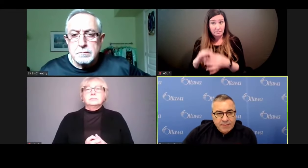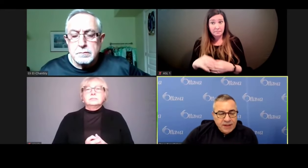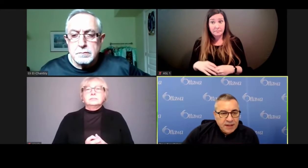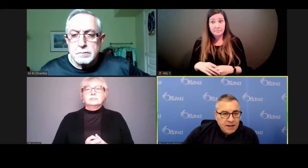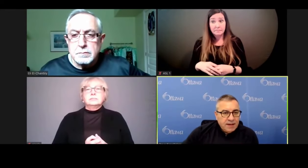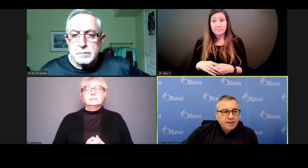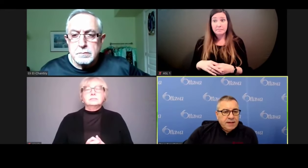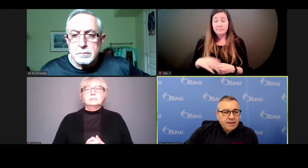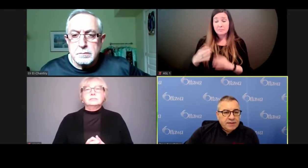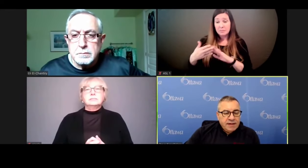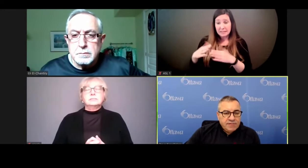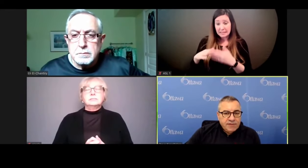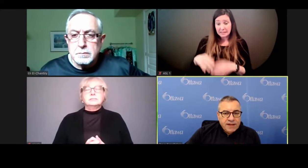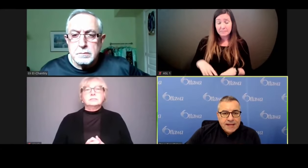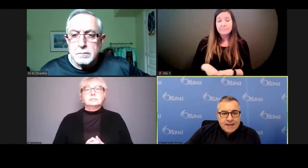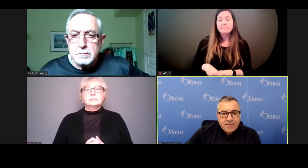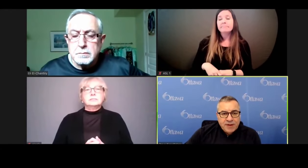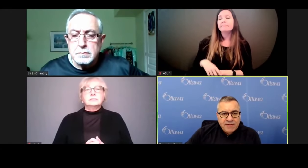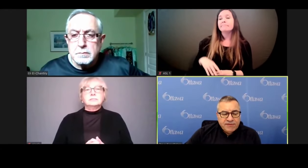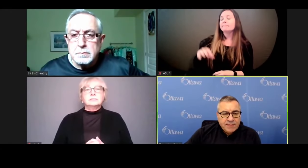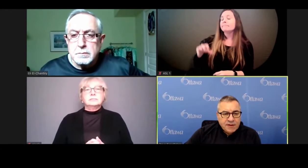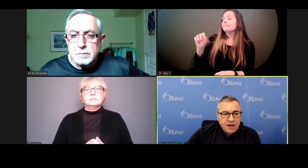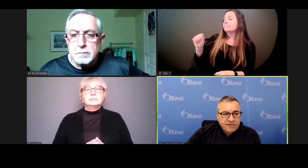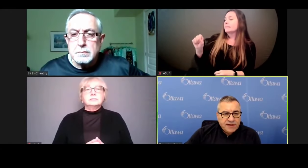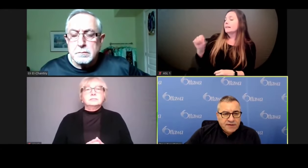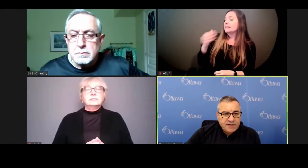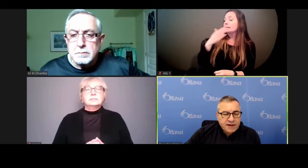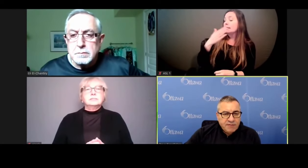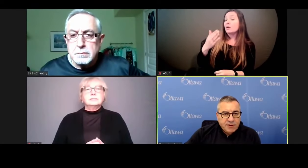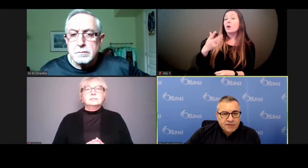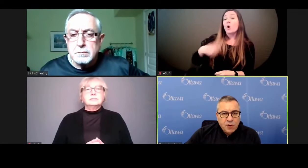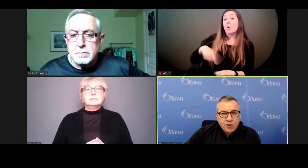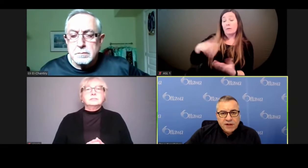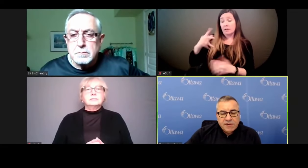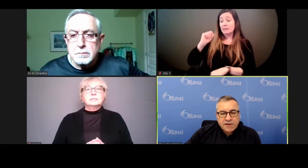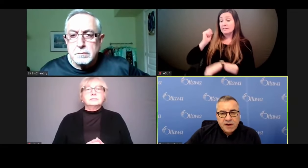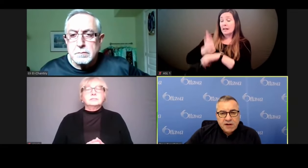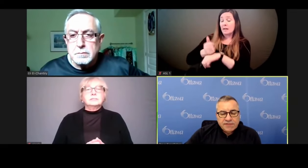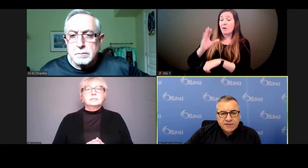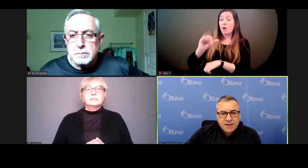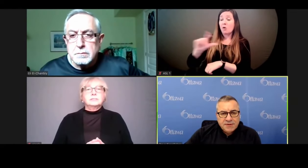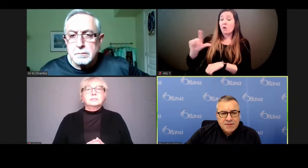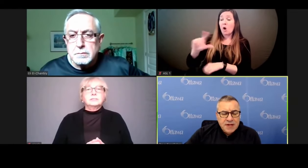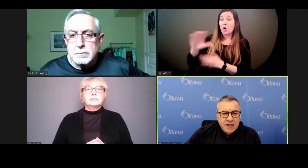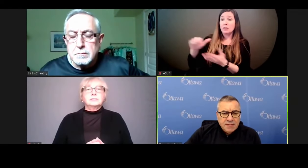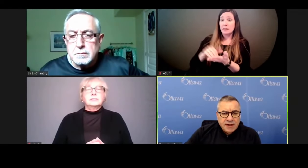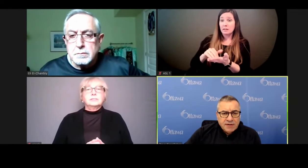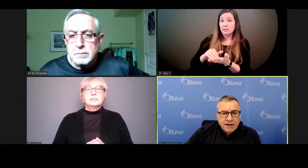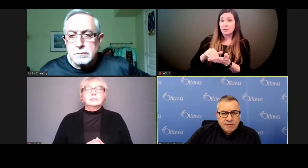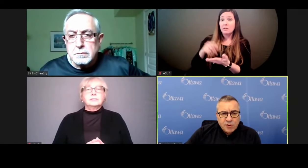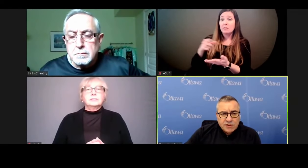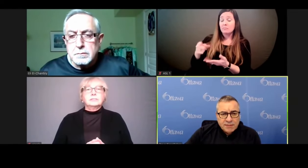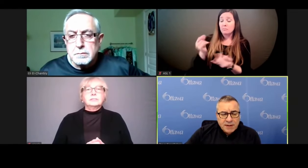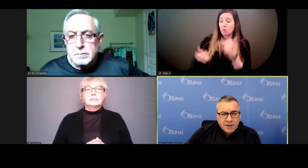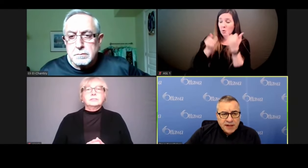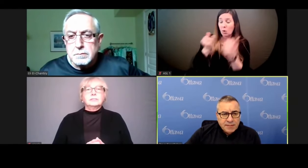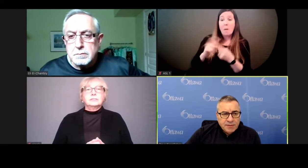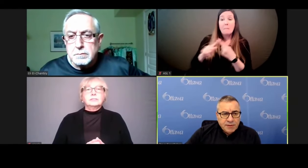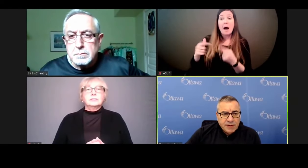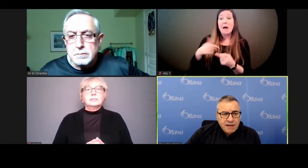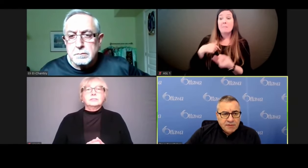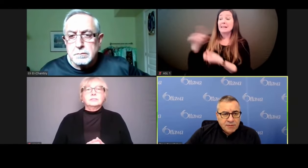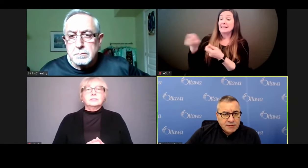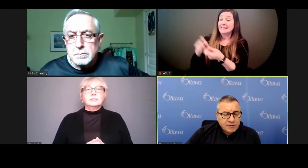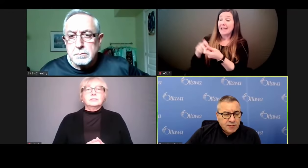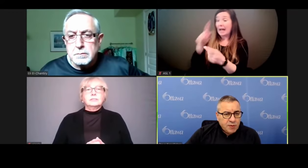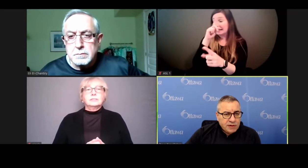Amy. Yeah, Councillor, we have set up a cost center that everybody's coding all their costs and time to, but I don't have a rolled up number yet, but we